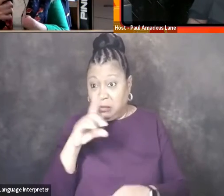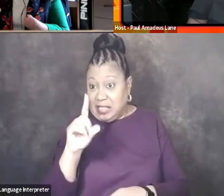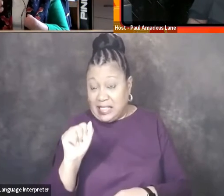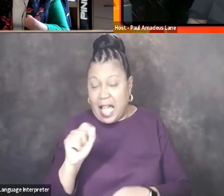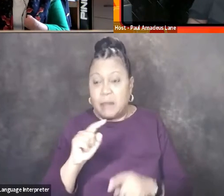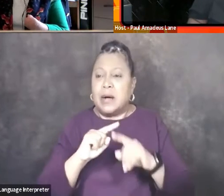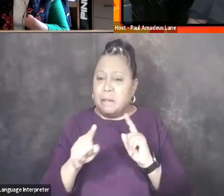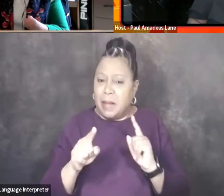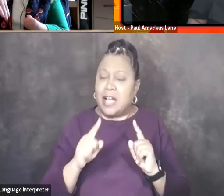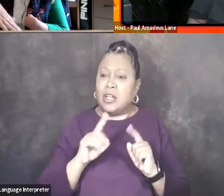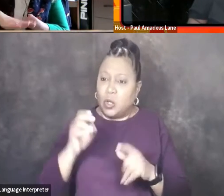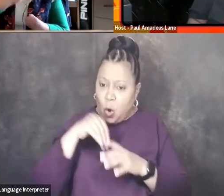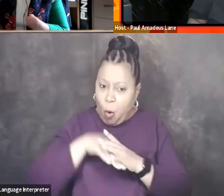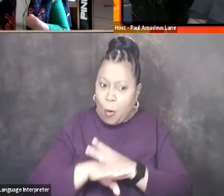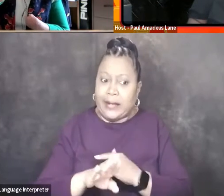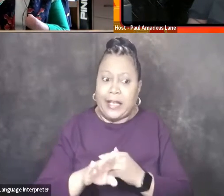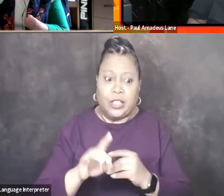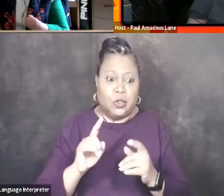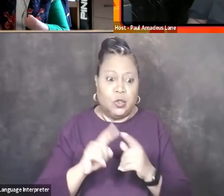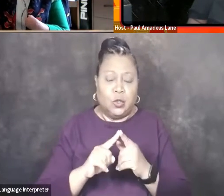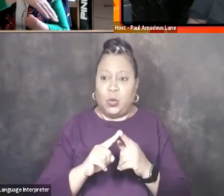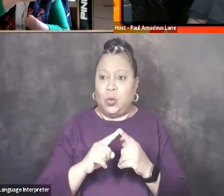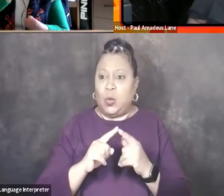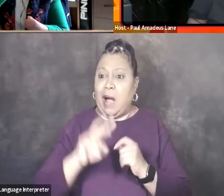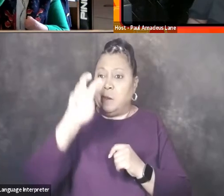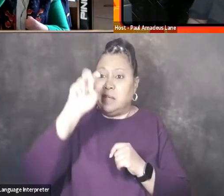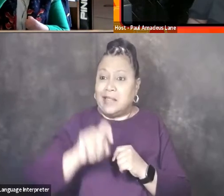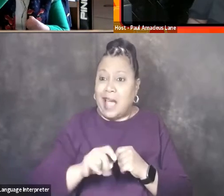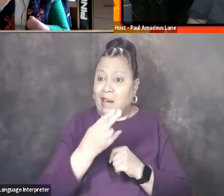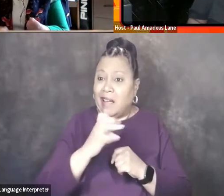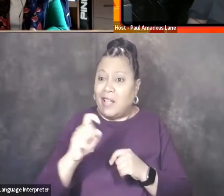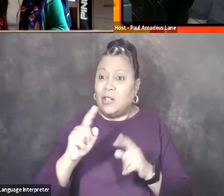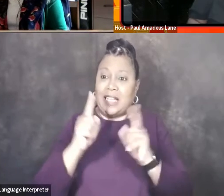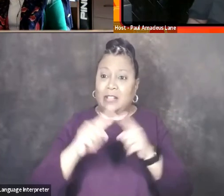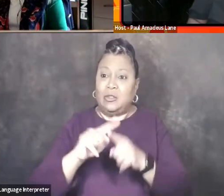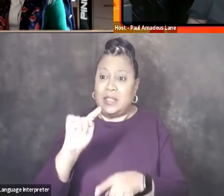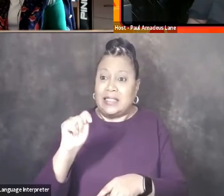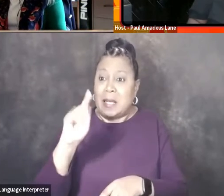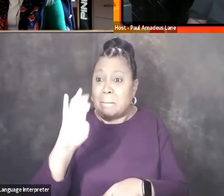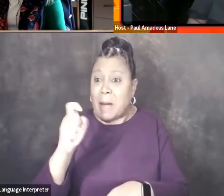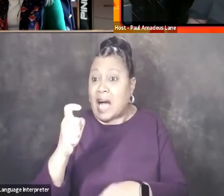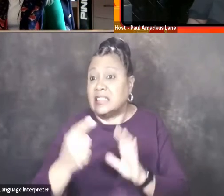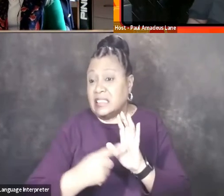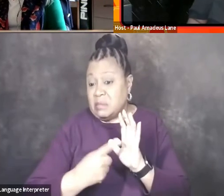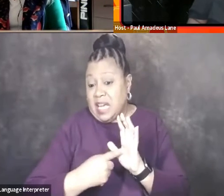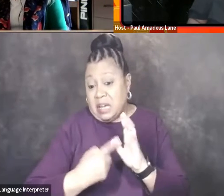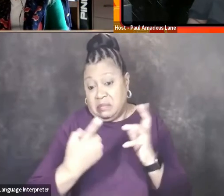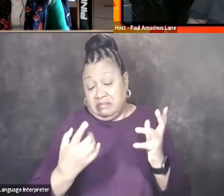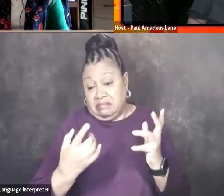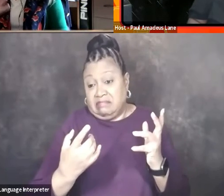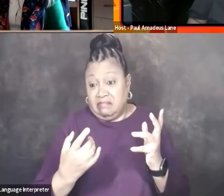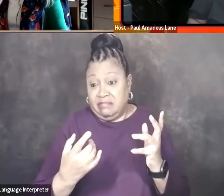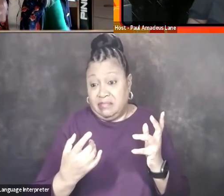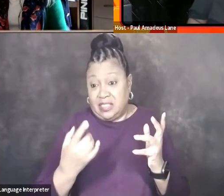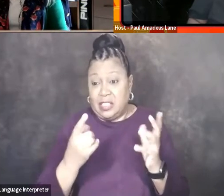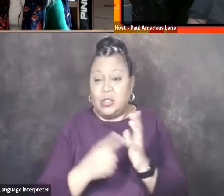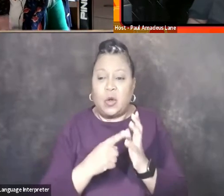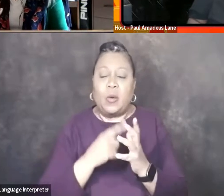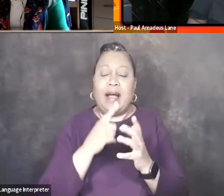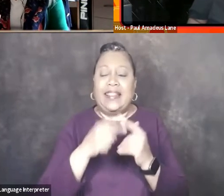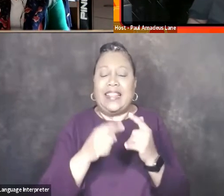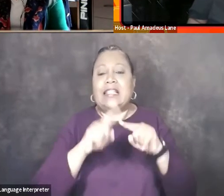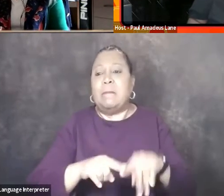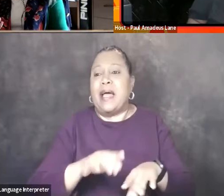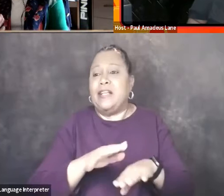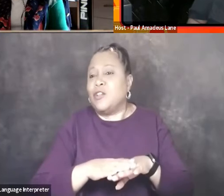but going into up and down hills to get to the tee box sometimes can, so it